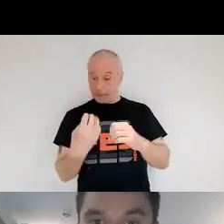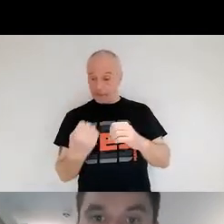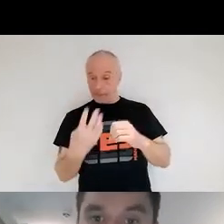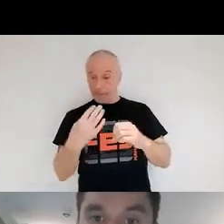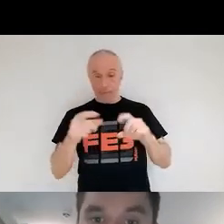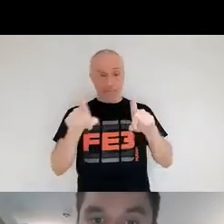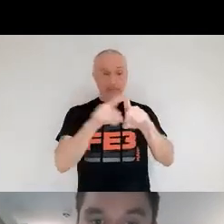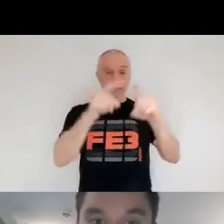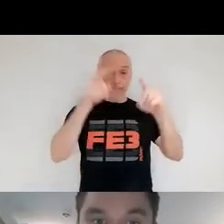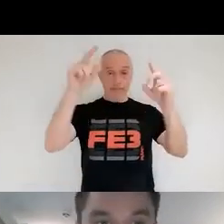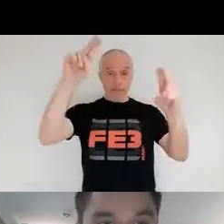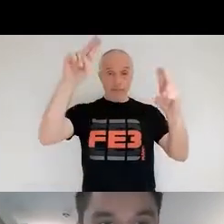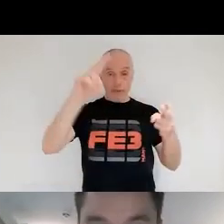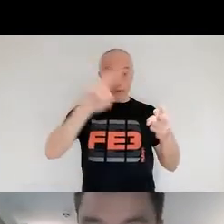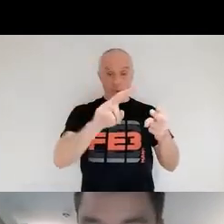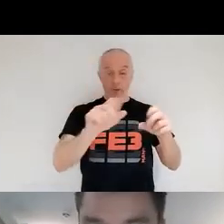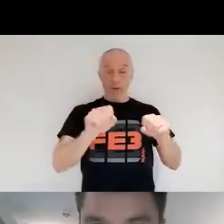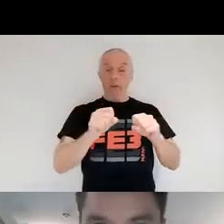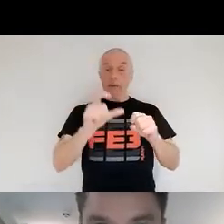conversion journey of hydrogen.